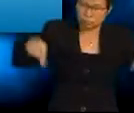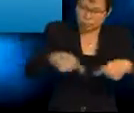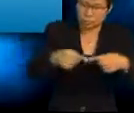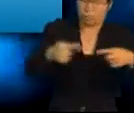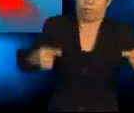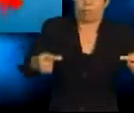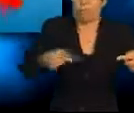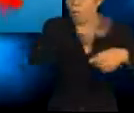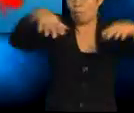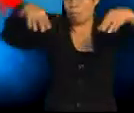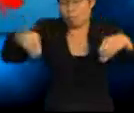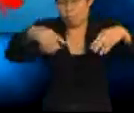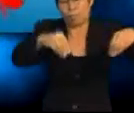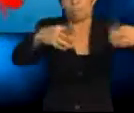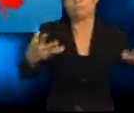broken.